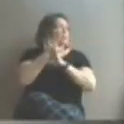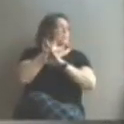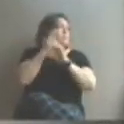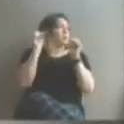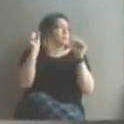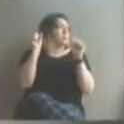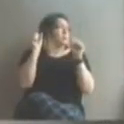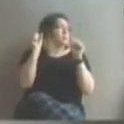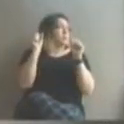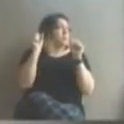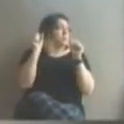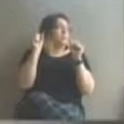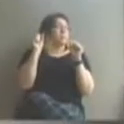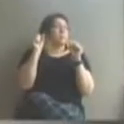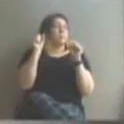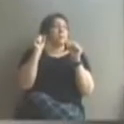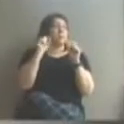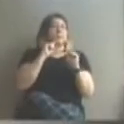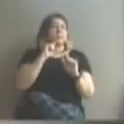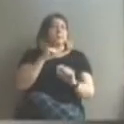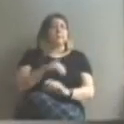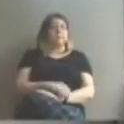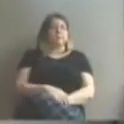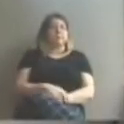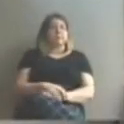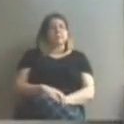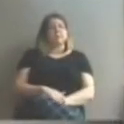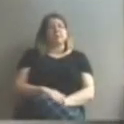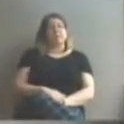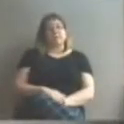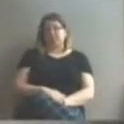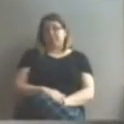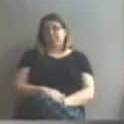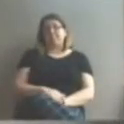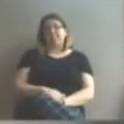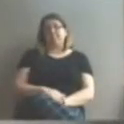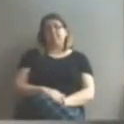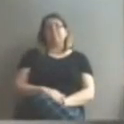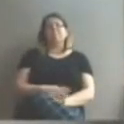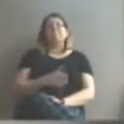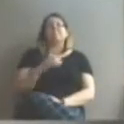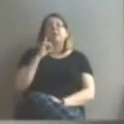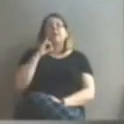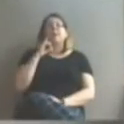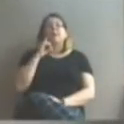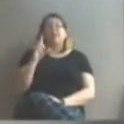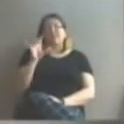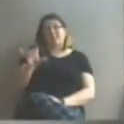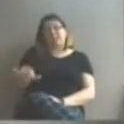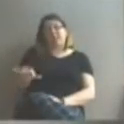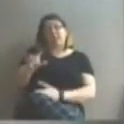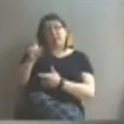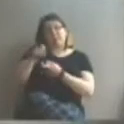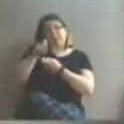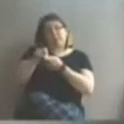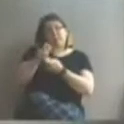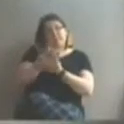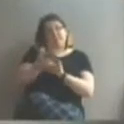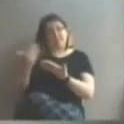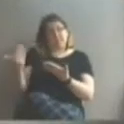get done with this one, and then you can make that motion. Absolutely. Gotcha. All right. Regarding this particular item, anything